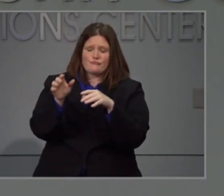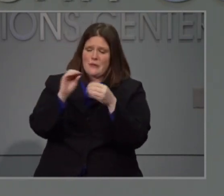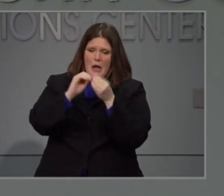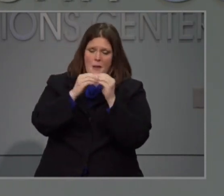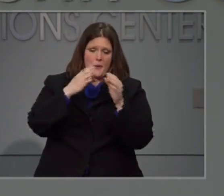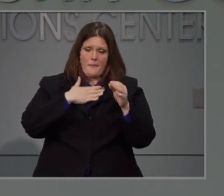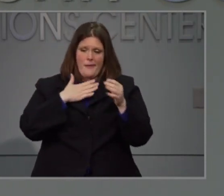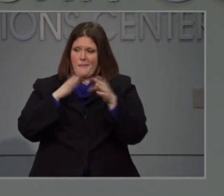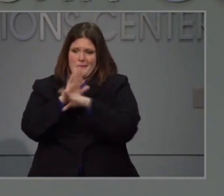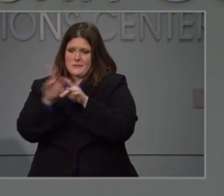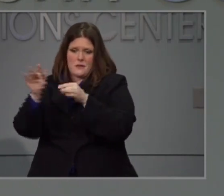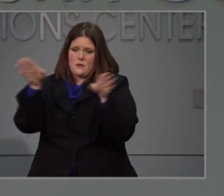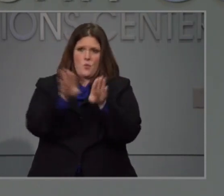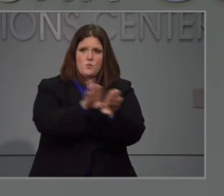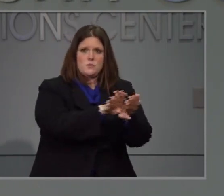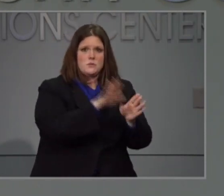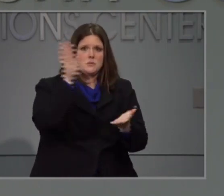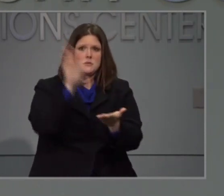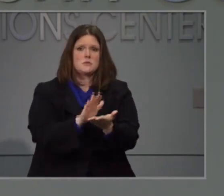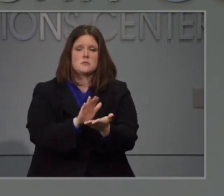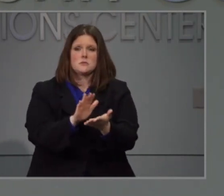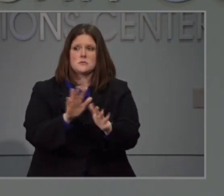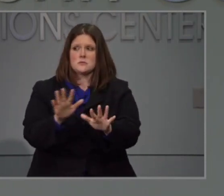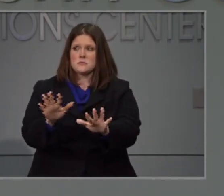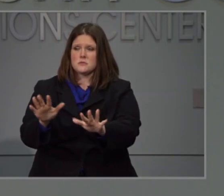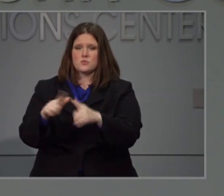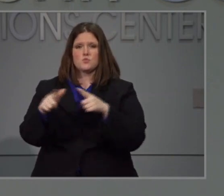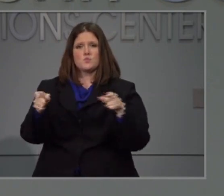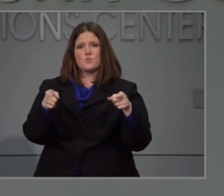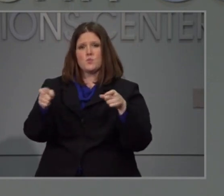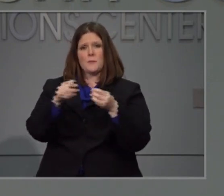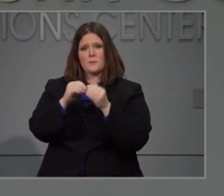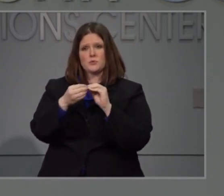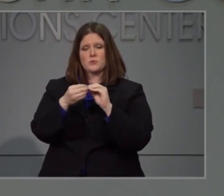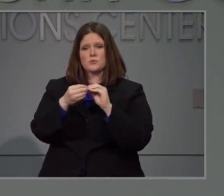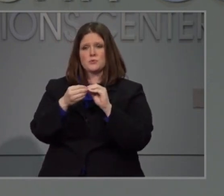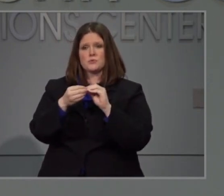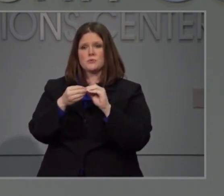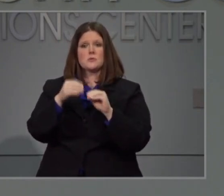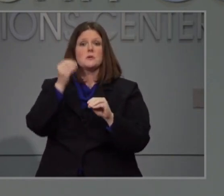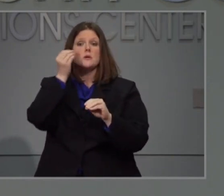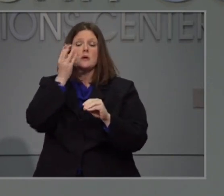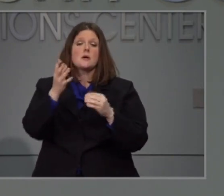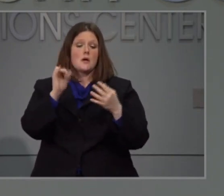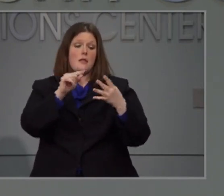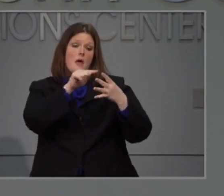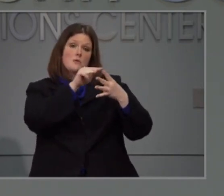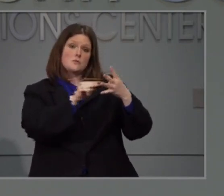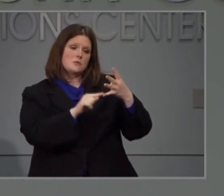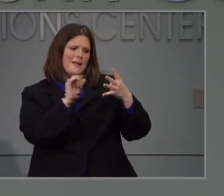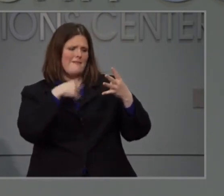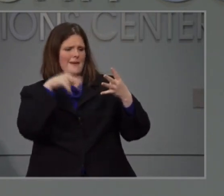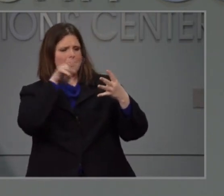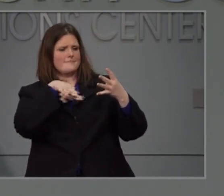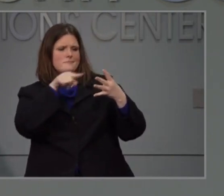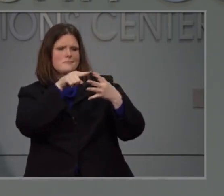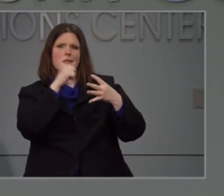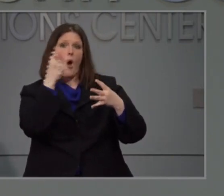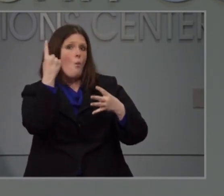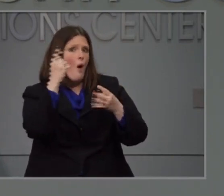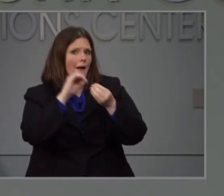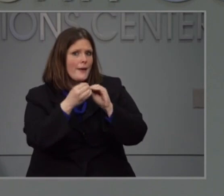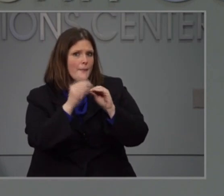likely if our numbers continued to inch up and we were not in our combination of indicators like where we wanted to be, we would probably